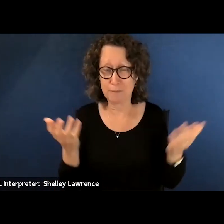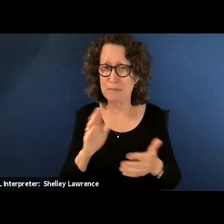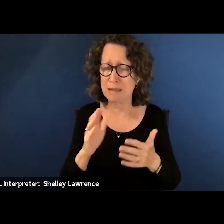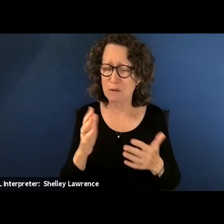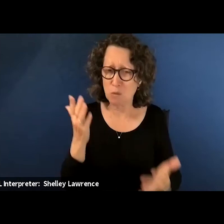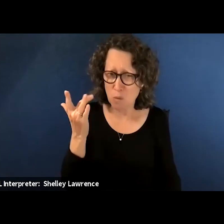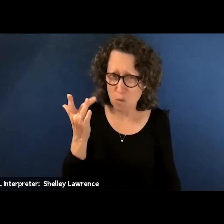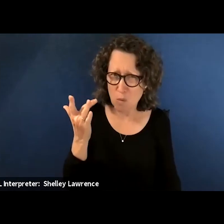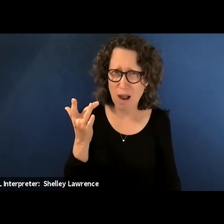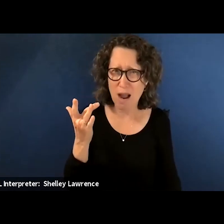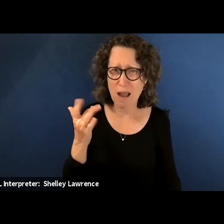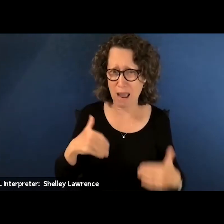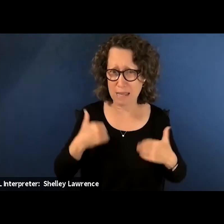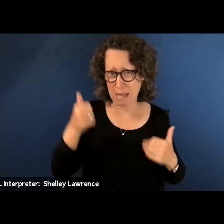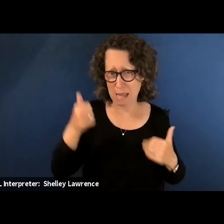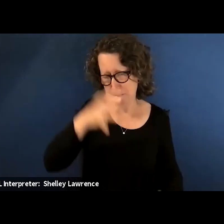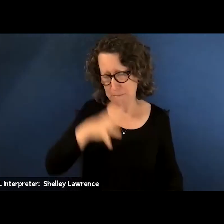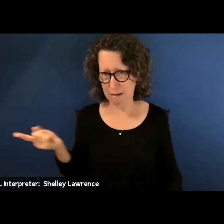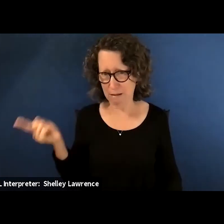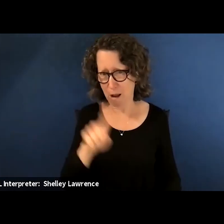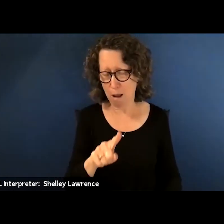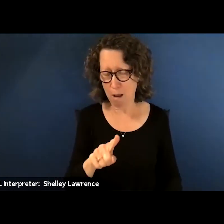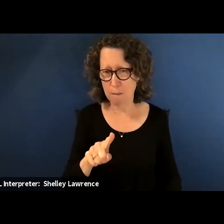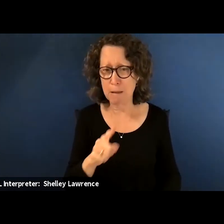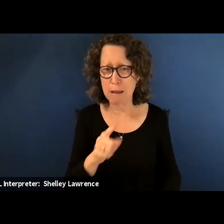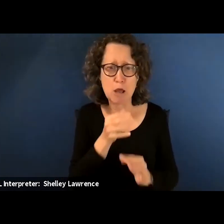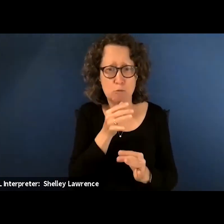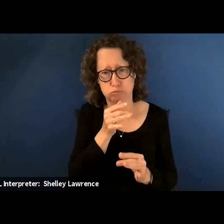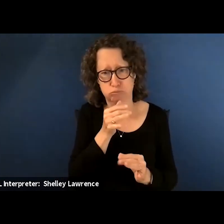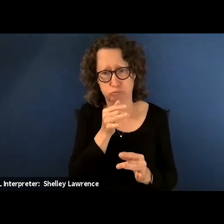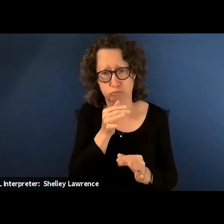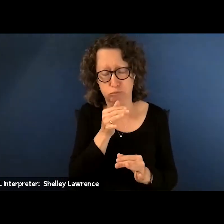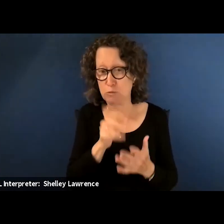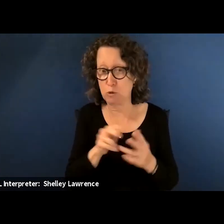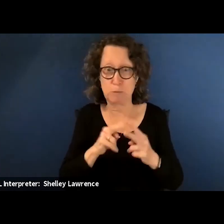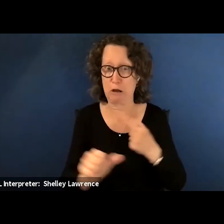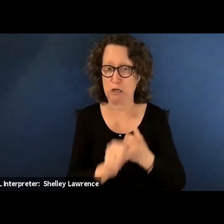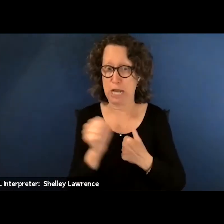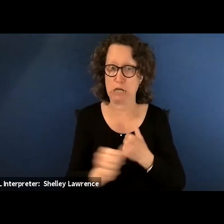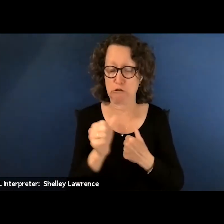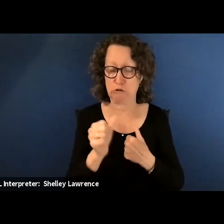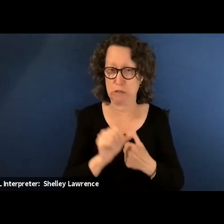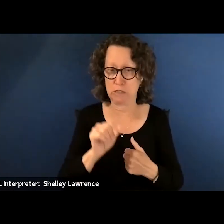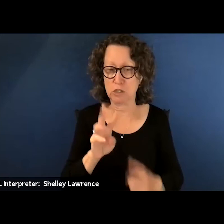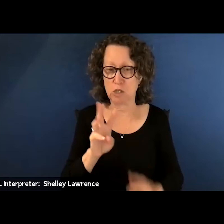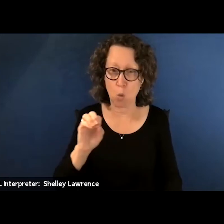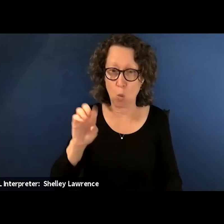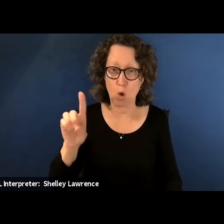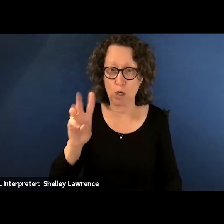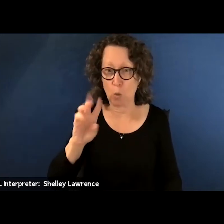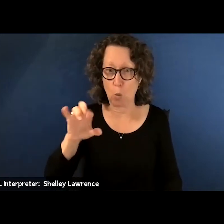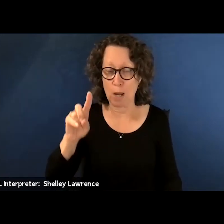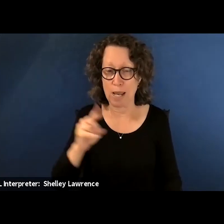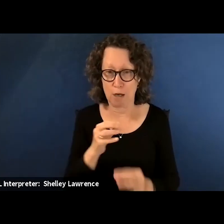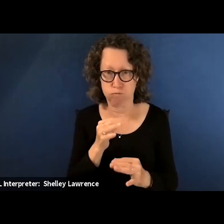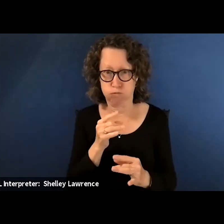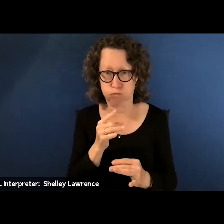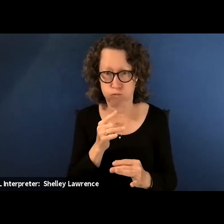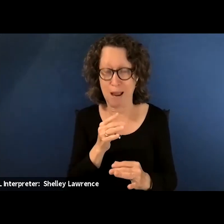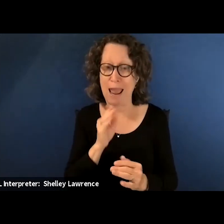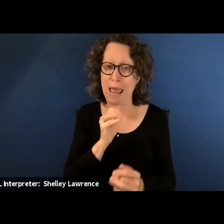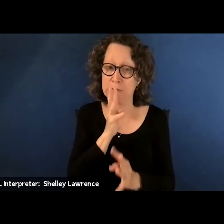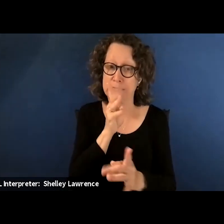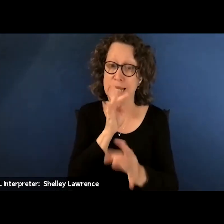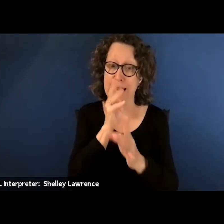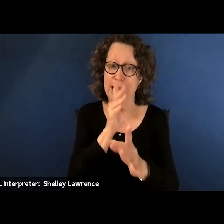come you let a young man come and play the saxophone, which is supposed to be very dangerous? You know, woodwind instruments and singing are